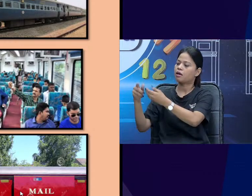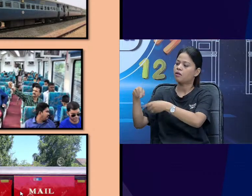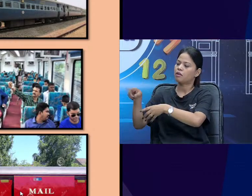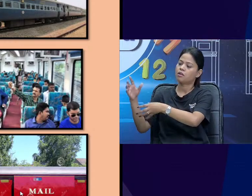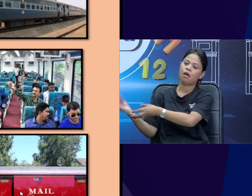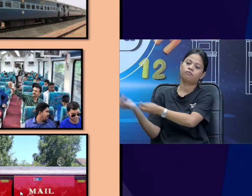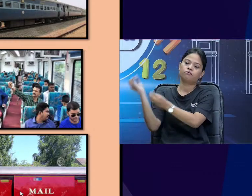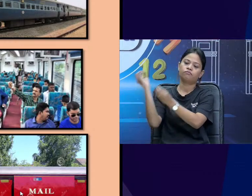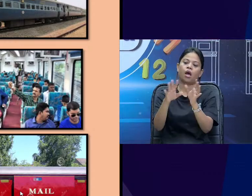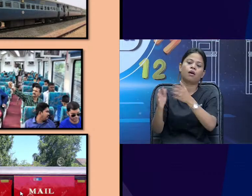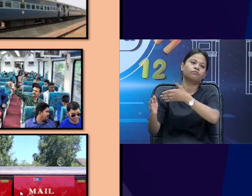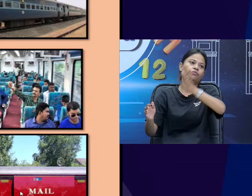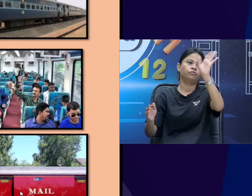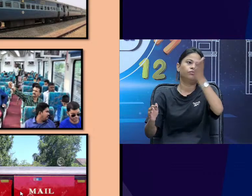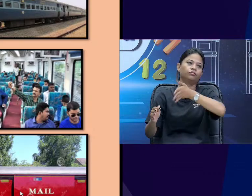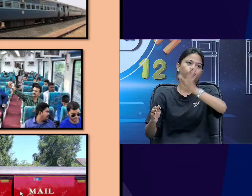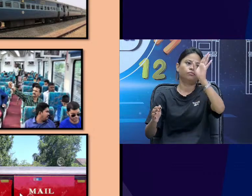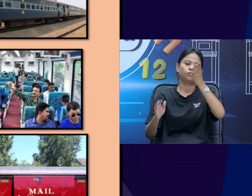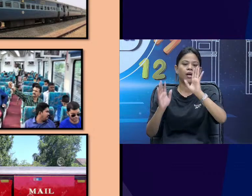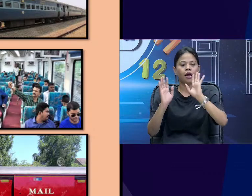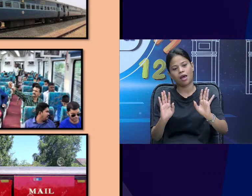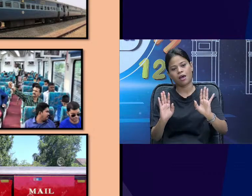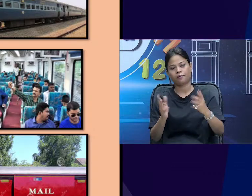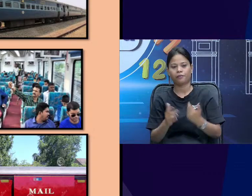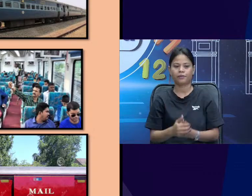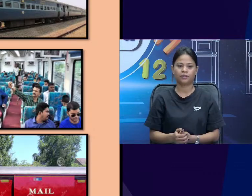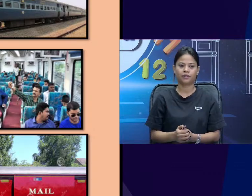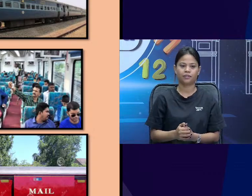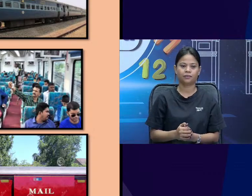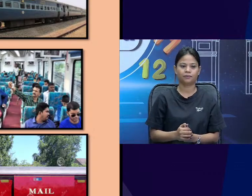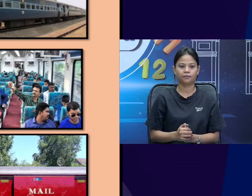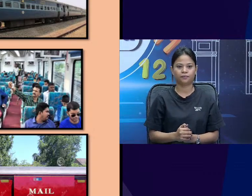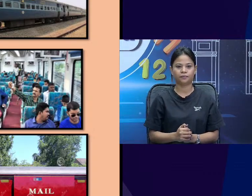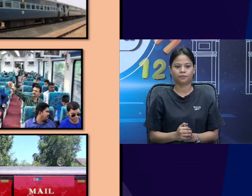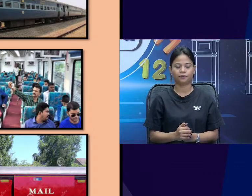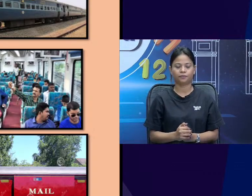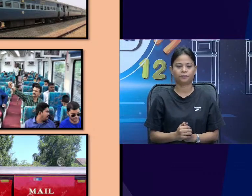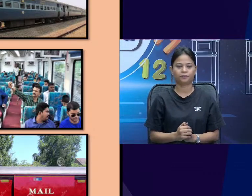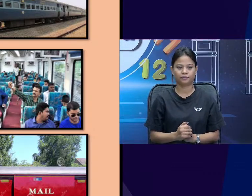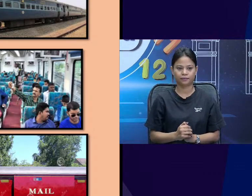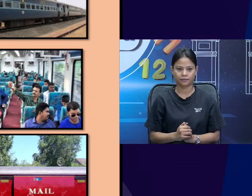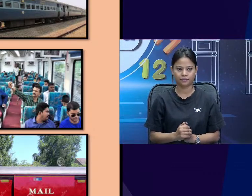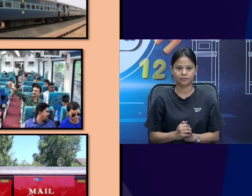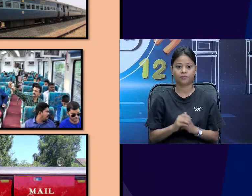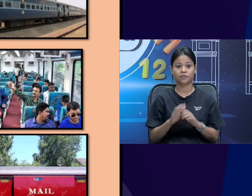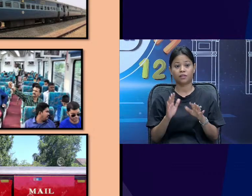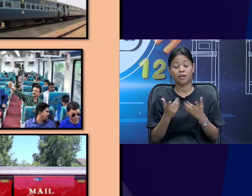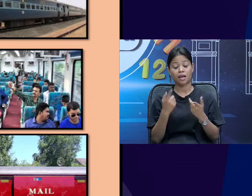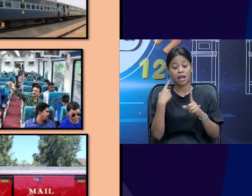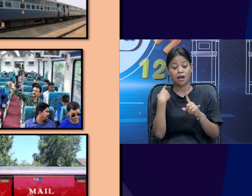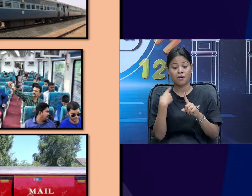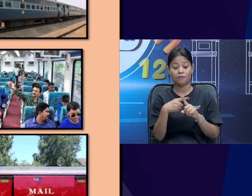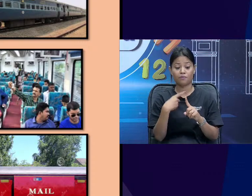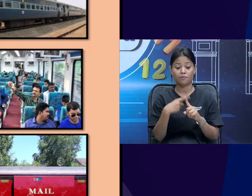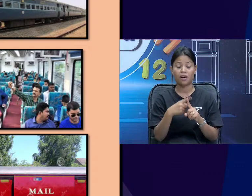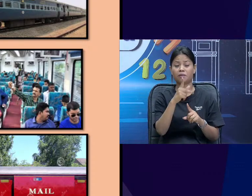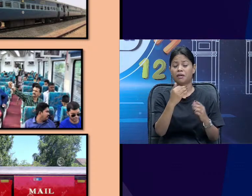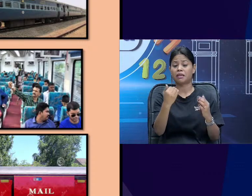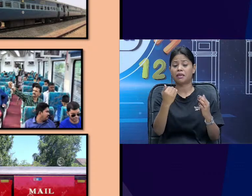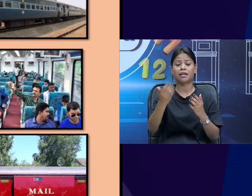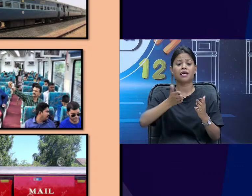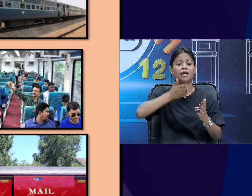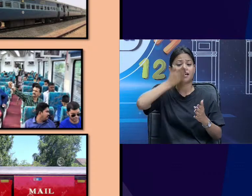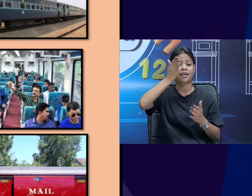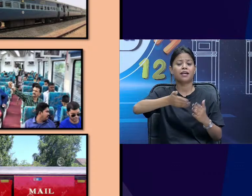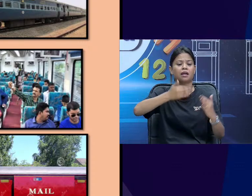friend, who will be very happy. Then we will have a bringing the train also bringing the